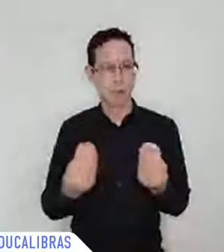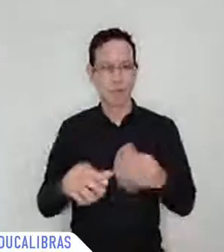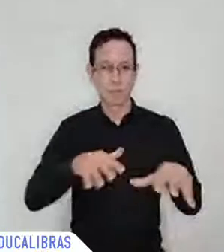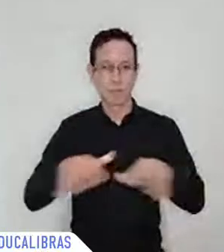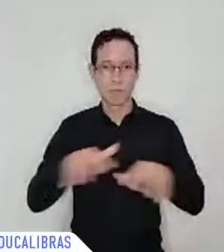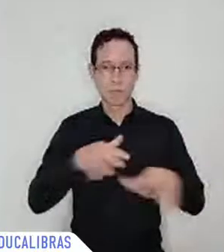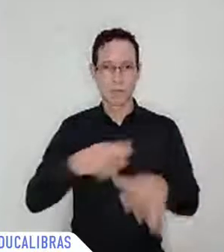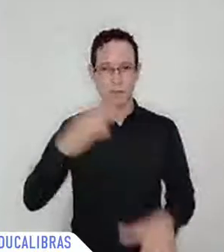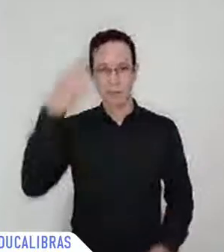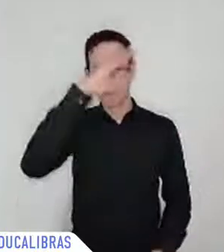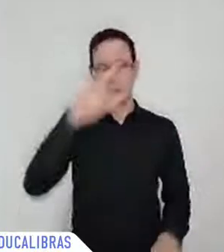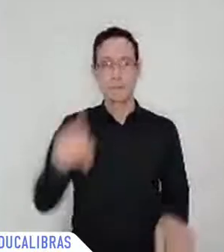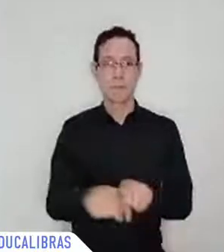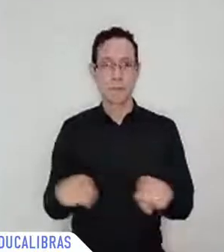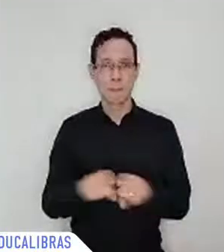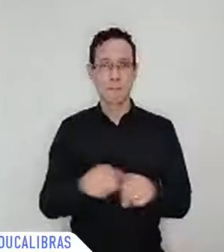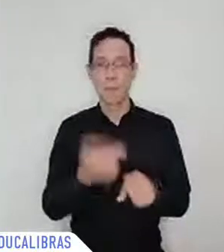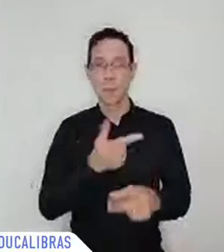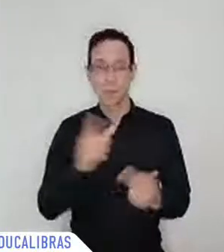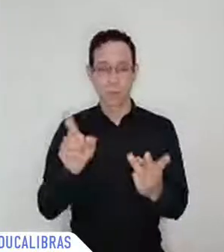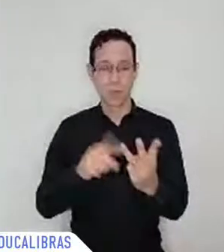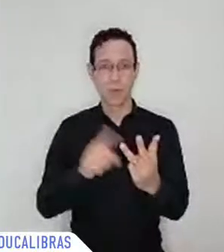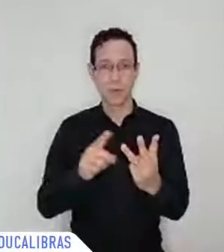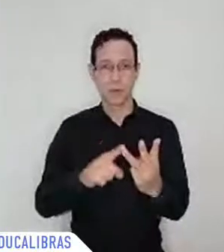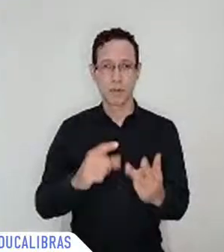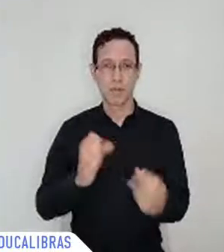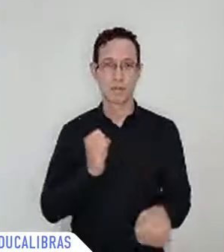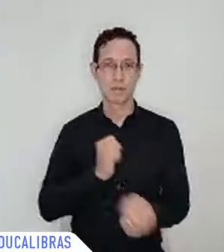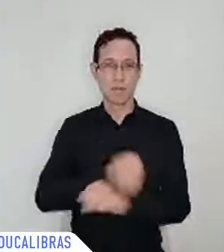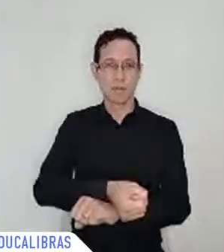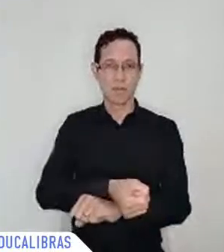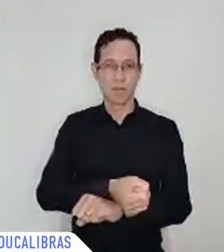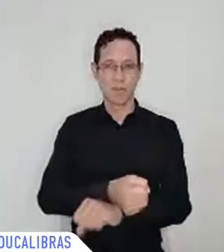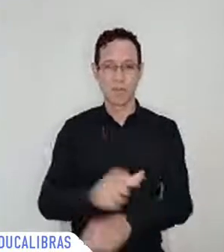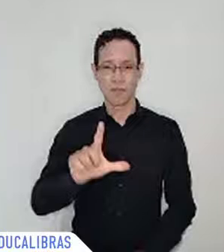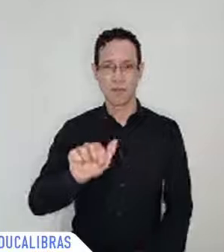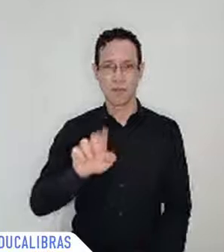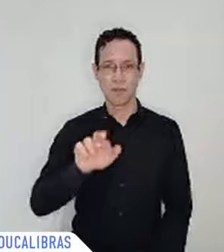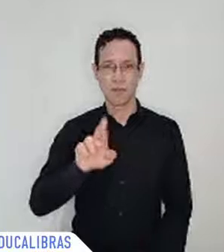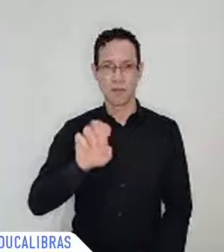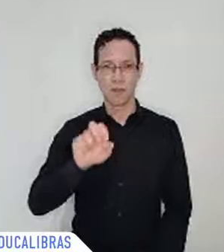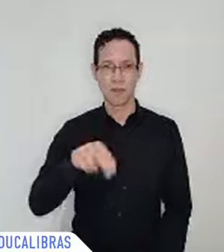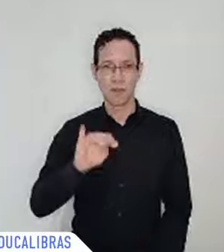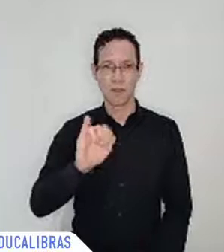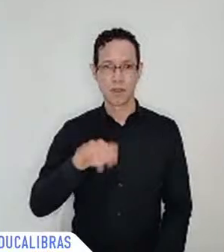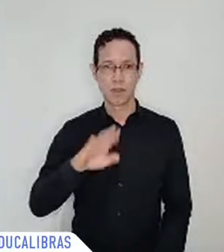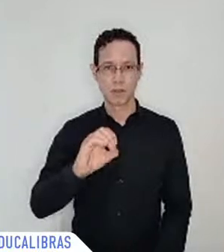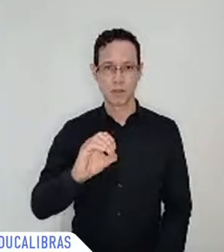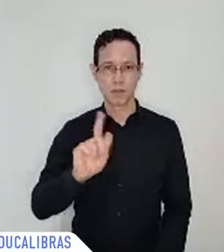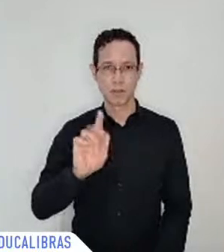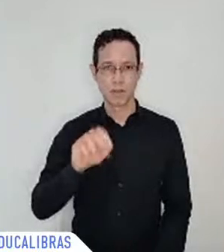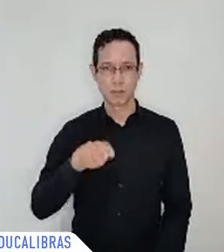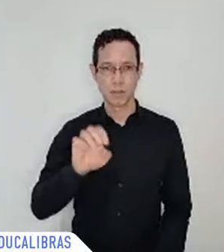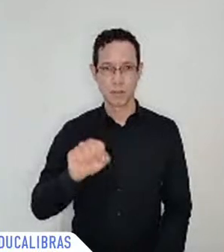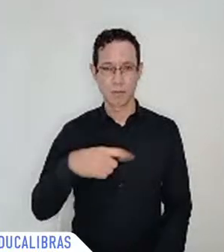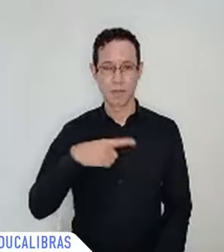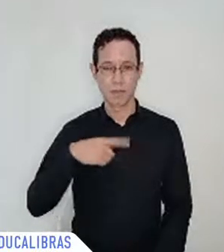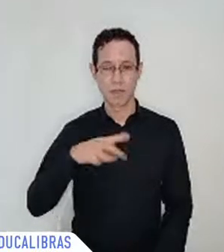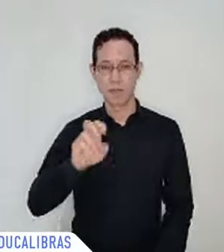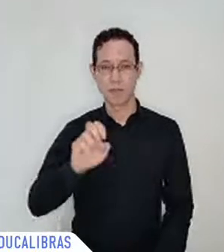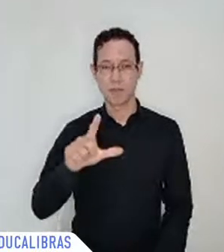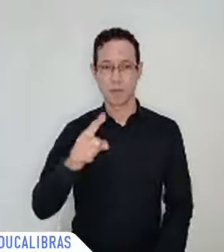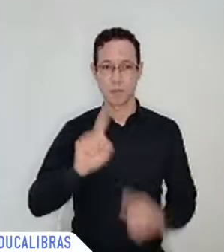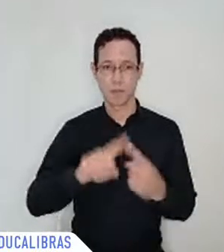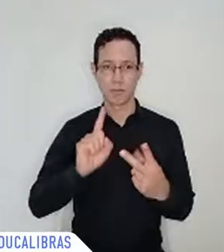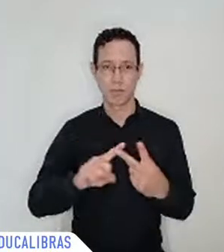the best book I read on Bolsonarism. And I'd like to recommend a